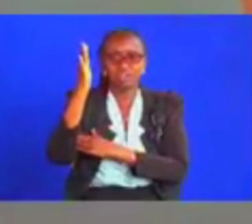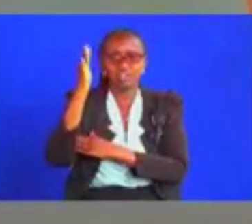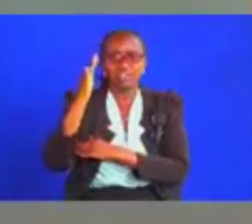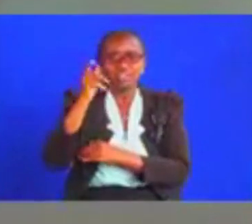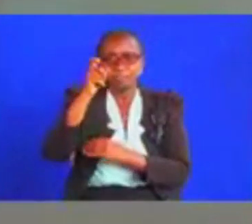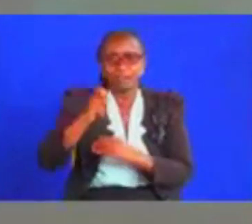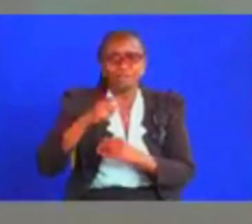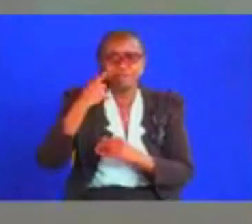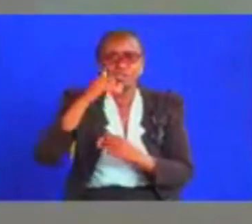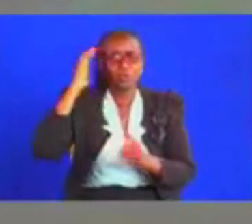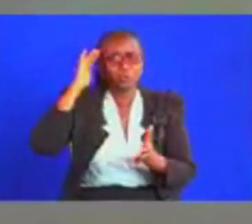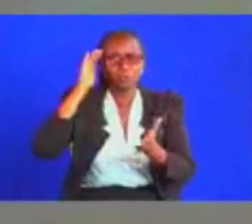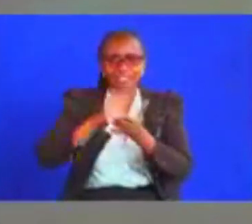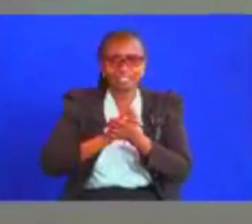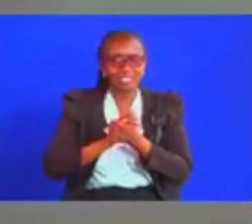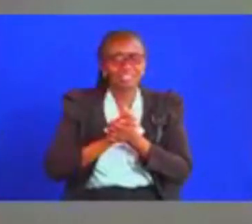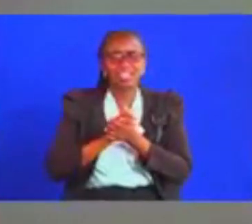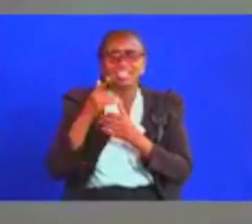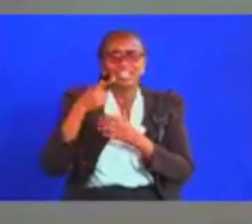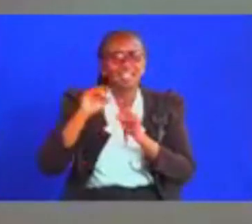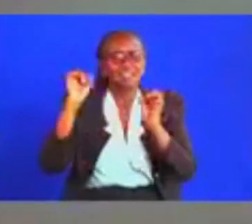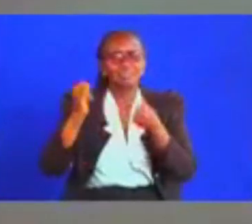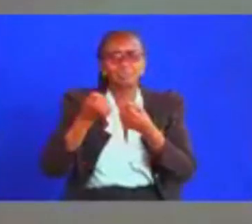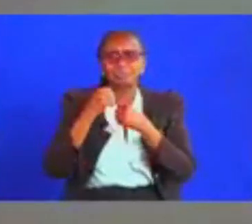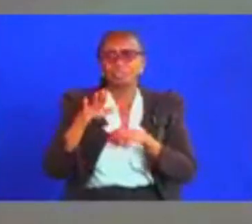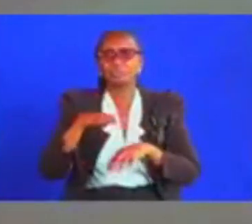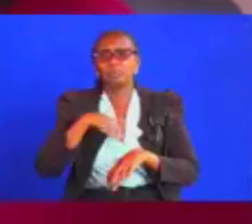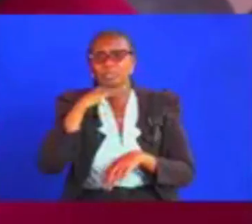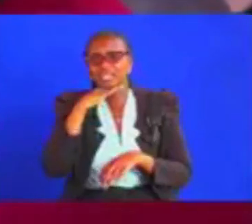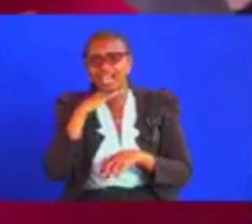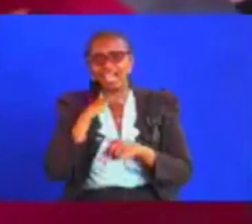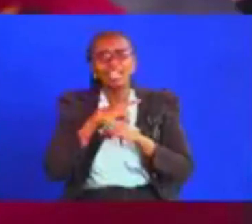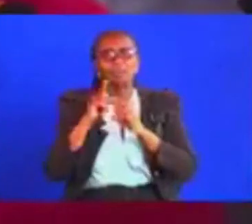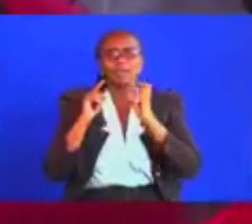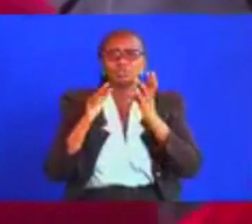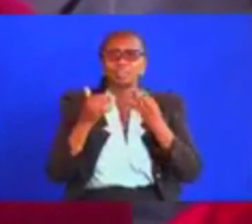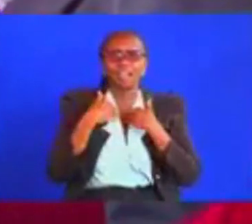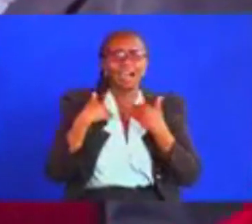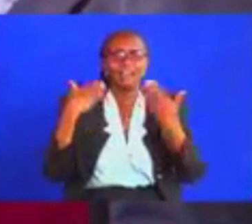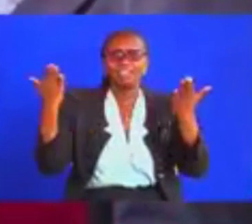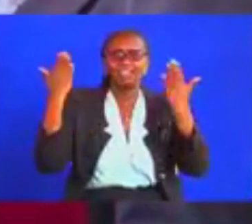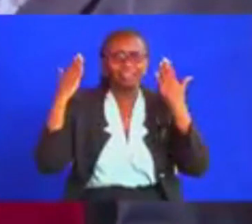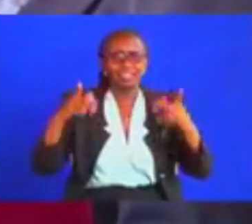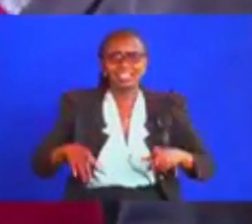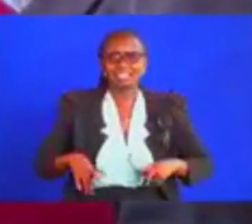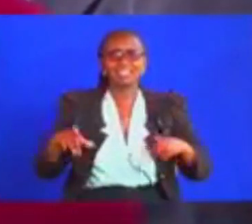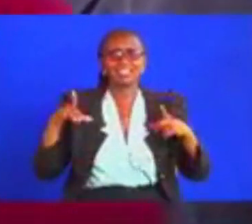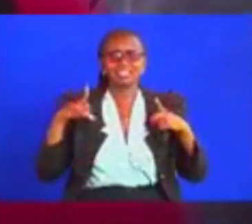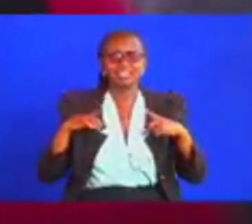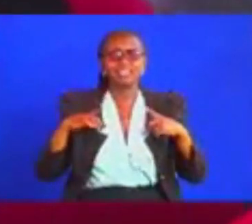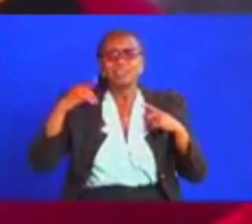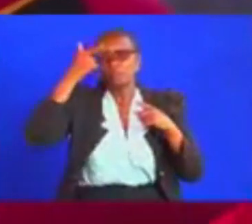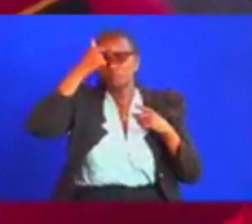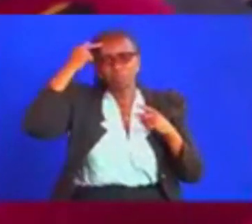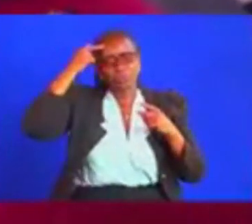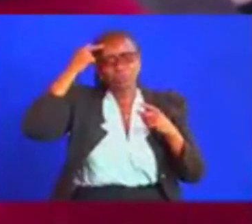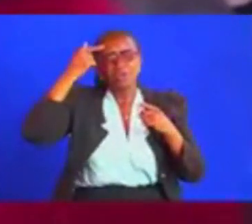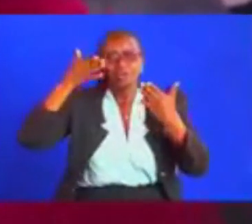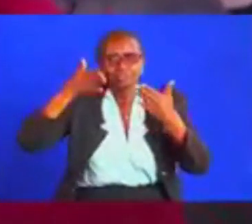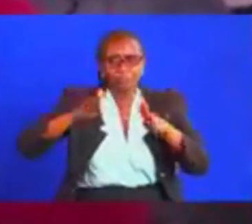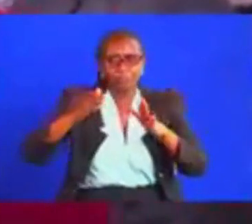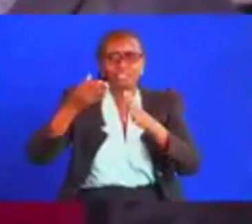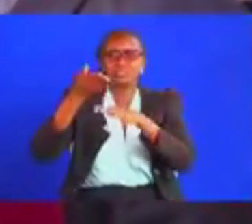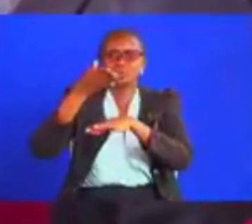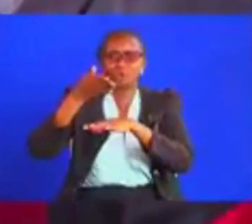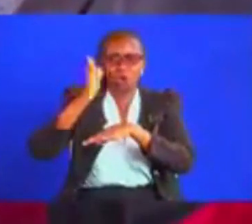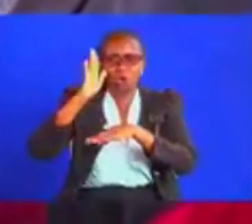whosoever believes, that he would not perish, but that he will have the life of God. It's called Zoe, God's life. The Bible says